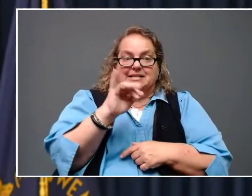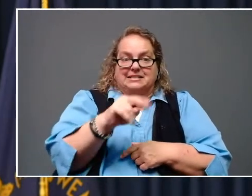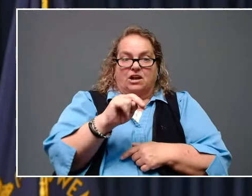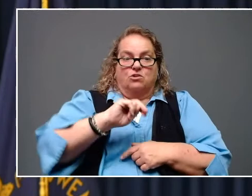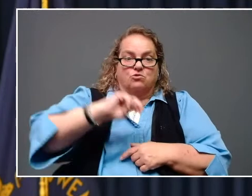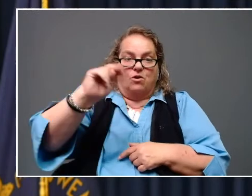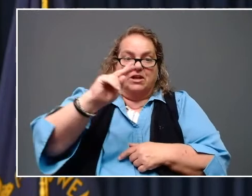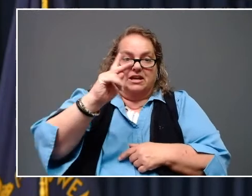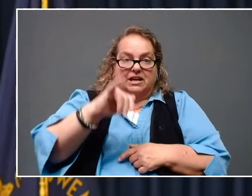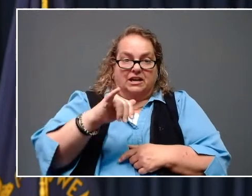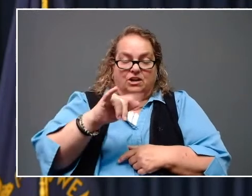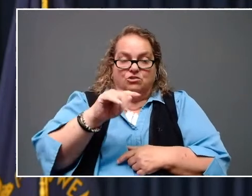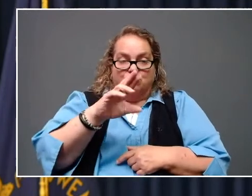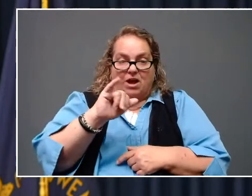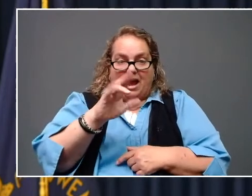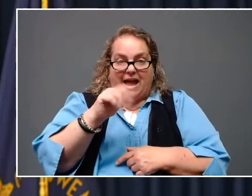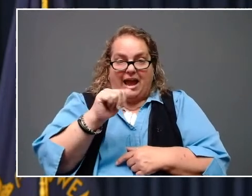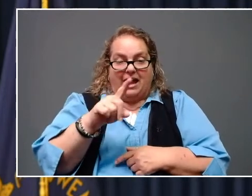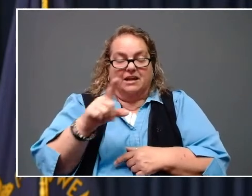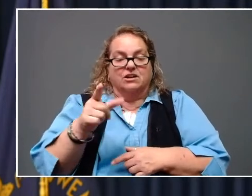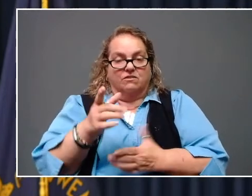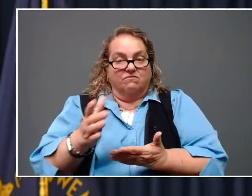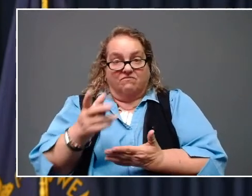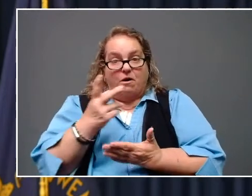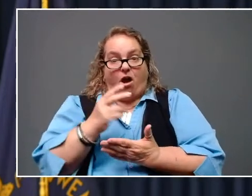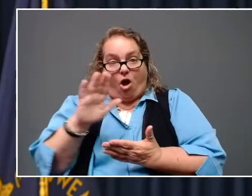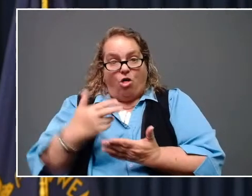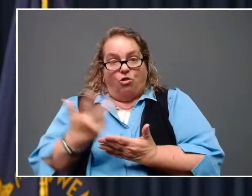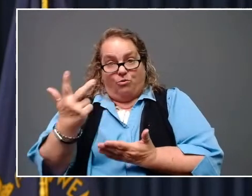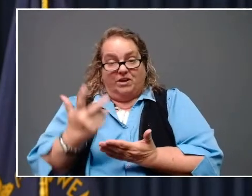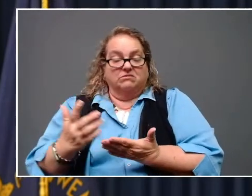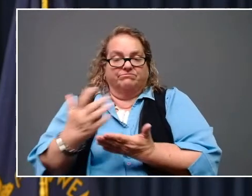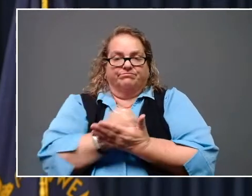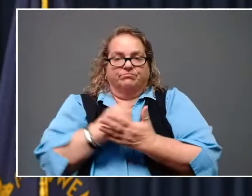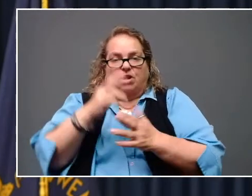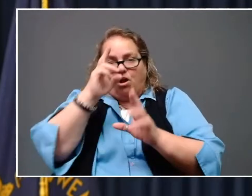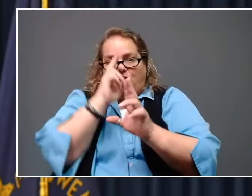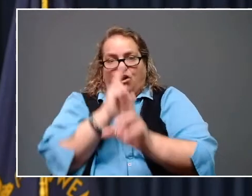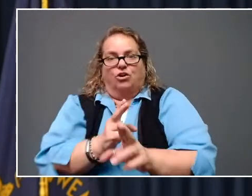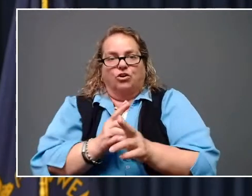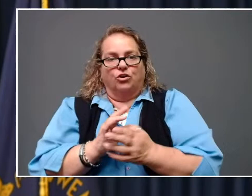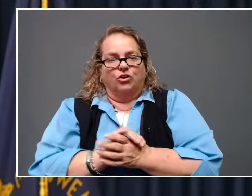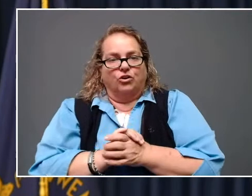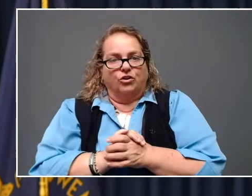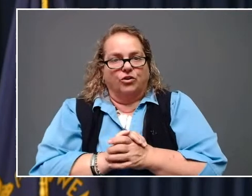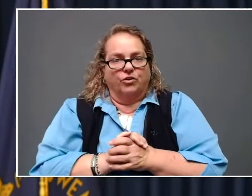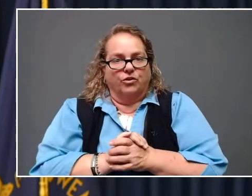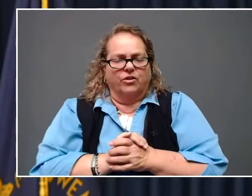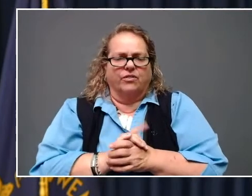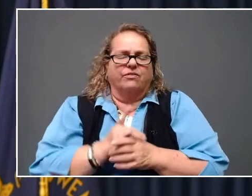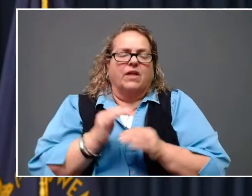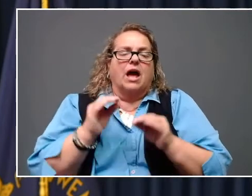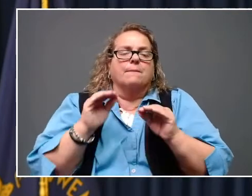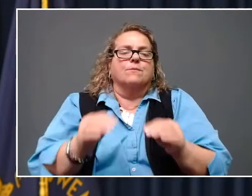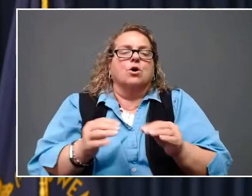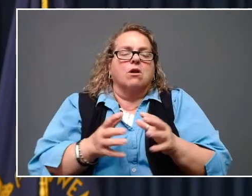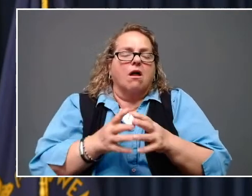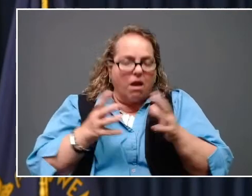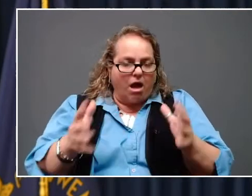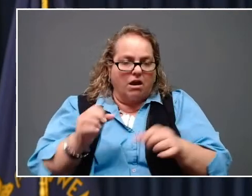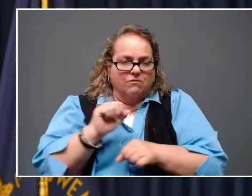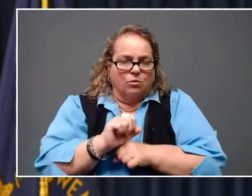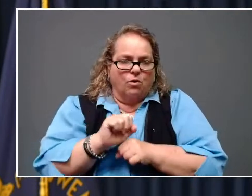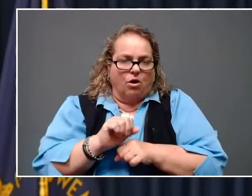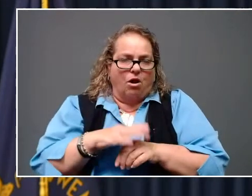for earning this honor. We love working with these groups. They put in a ton of work on their local